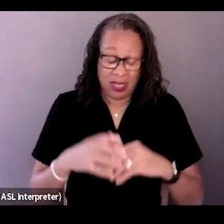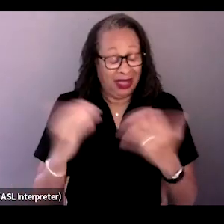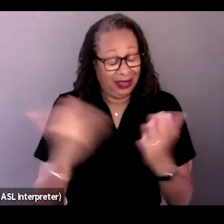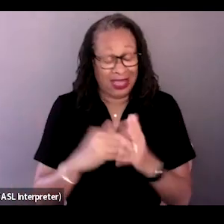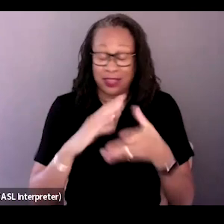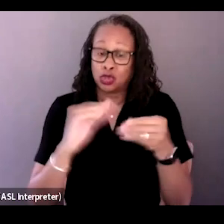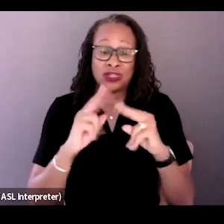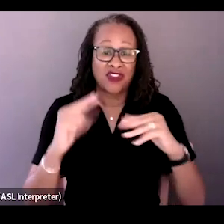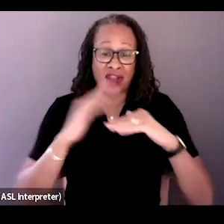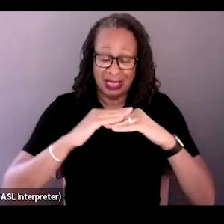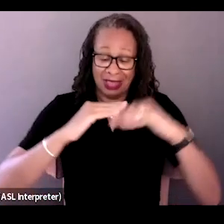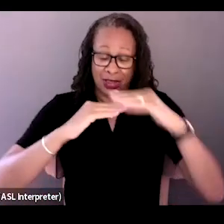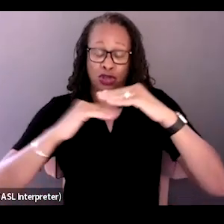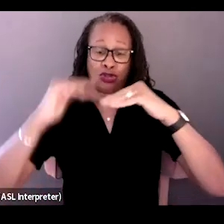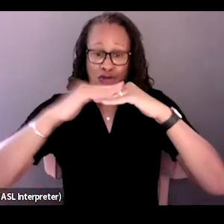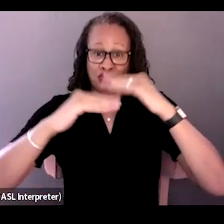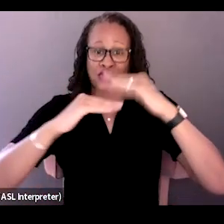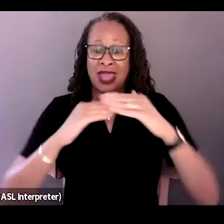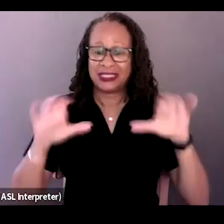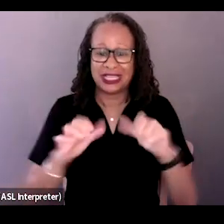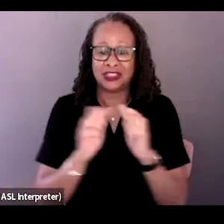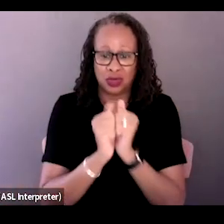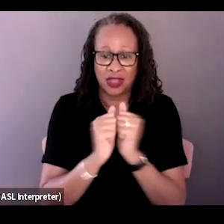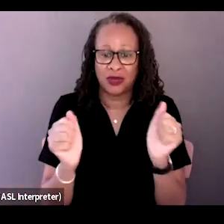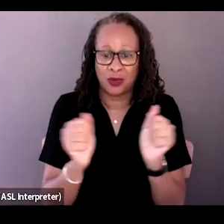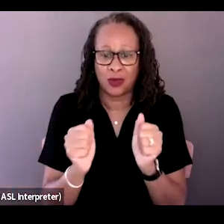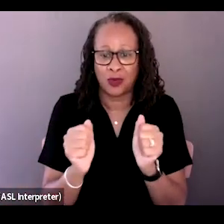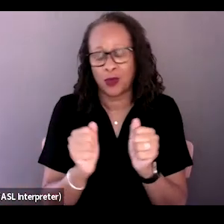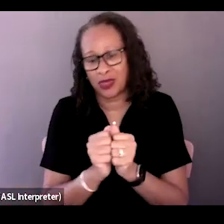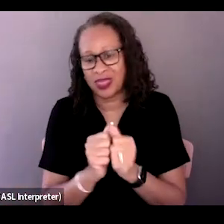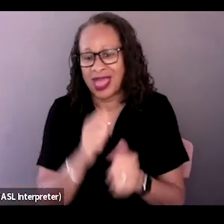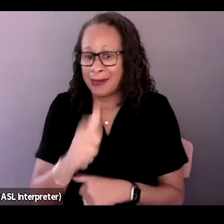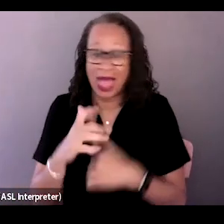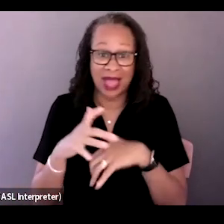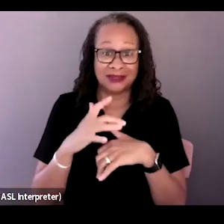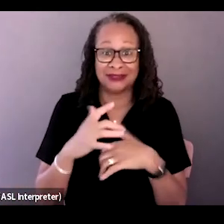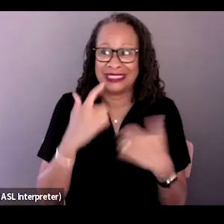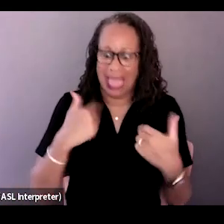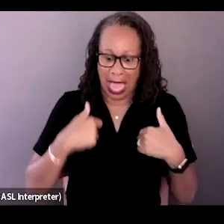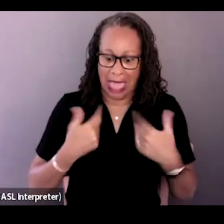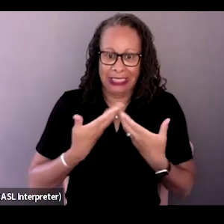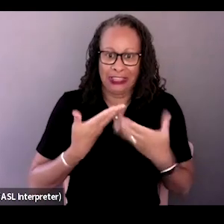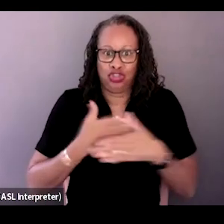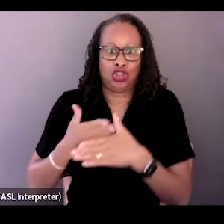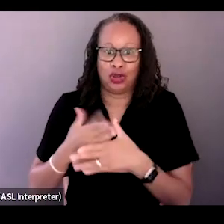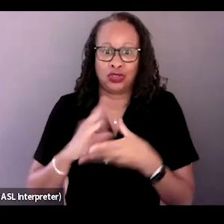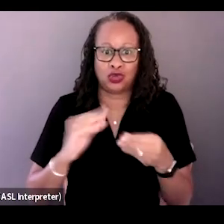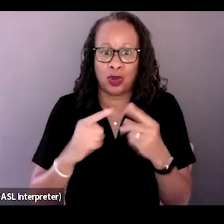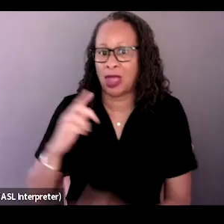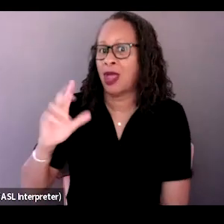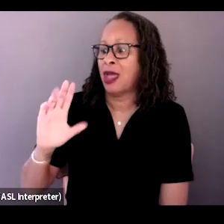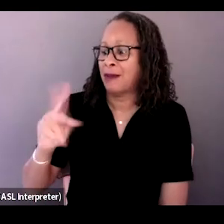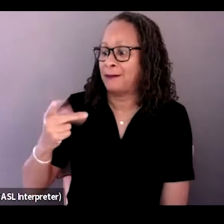done in dialogue with, I have to say that it's done in dialogue with, because I'm not like claiming that I can tell the story of Patrice Lumumba. I can tell the story